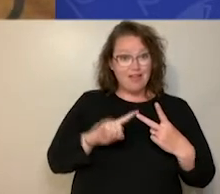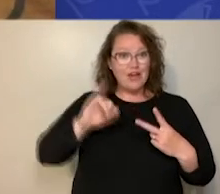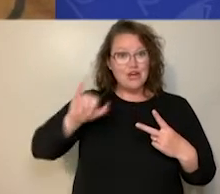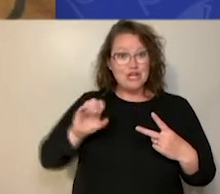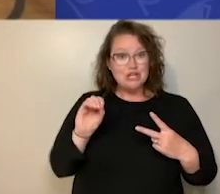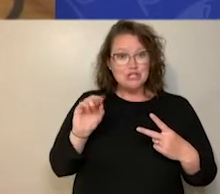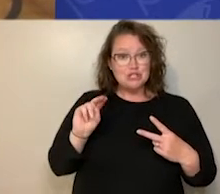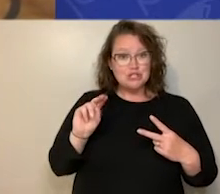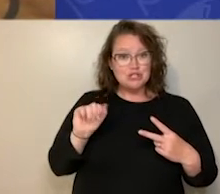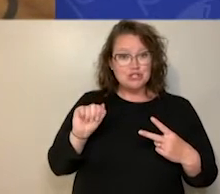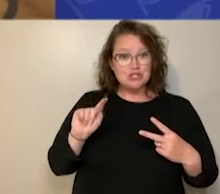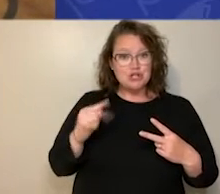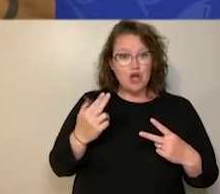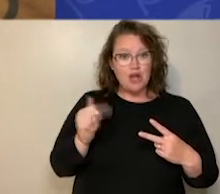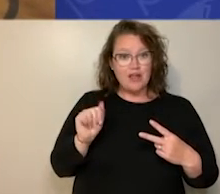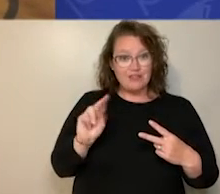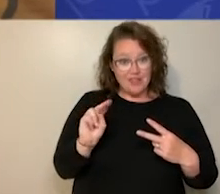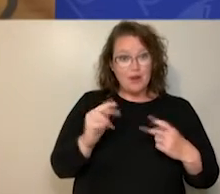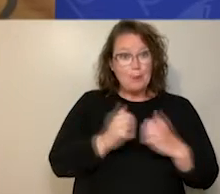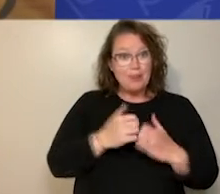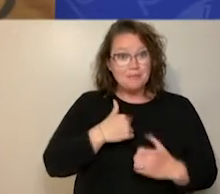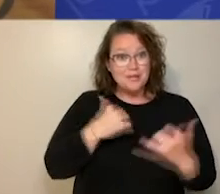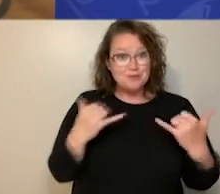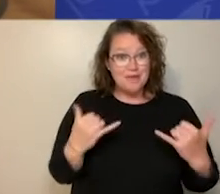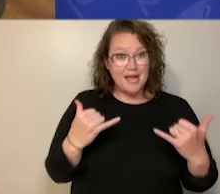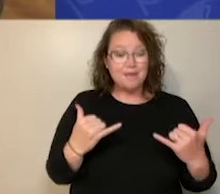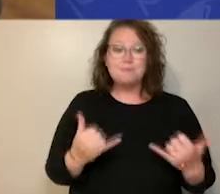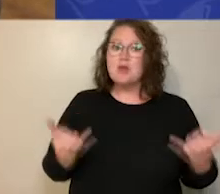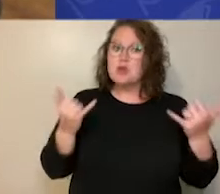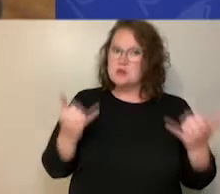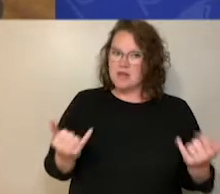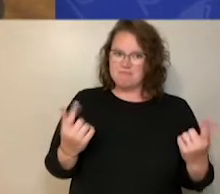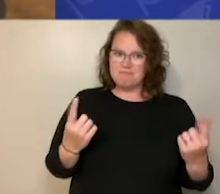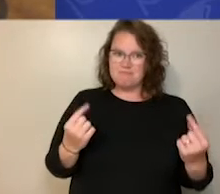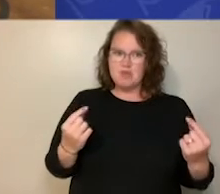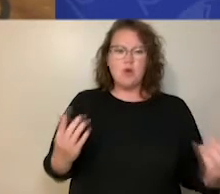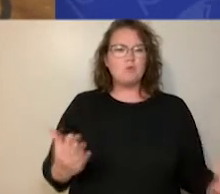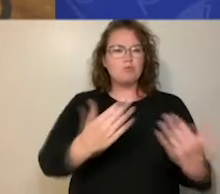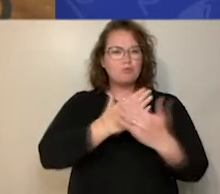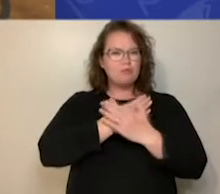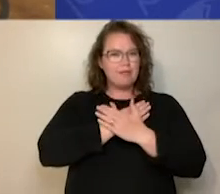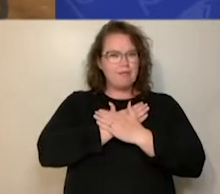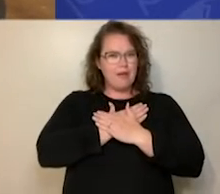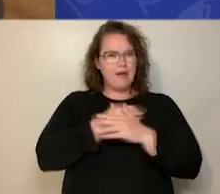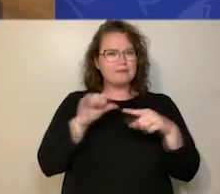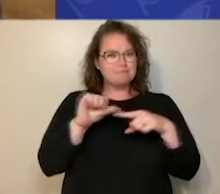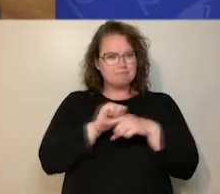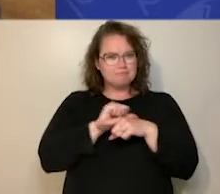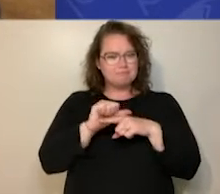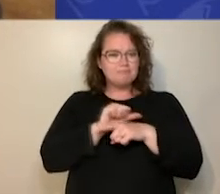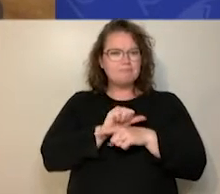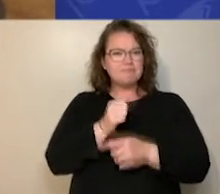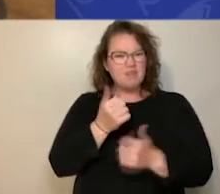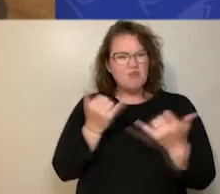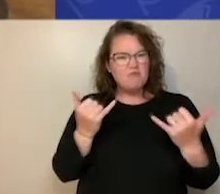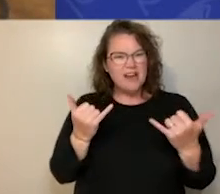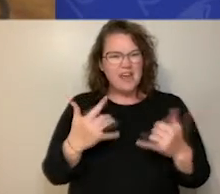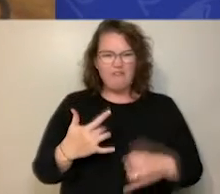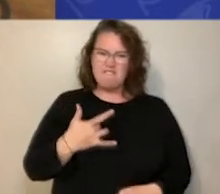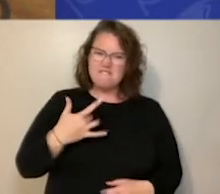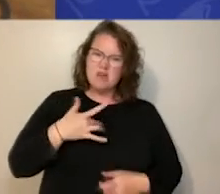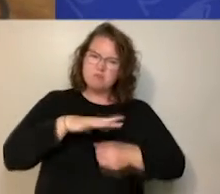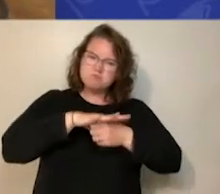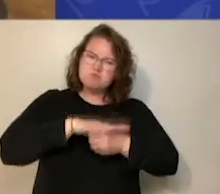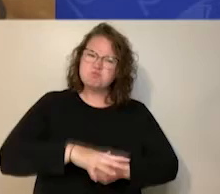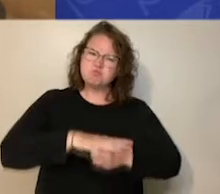camera. Today, we're going to be working on some relaxation exercises. Everyone's feeling stressed right now with